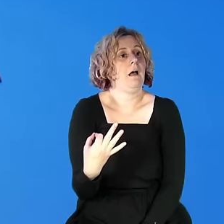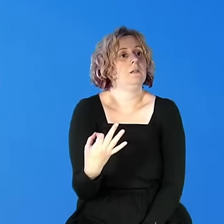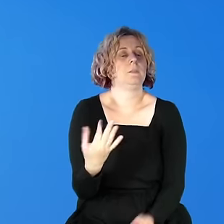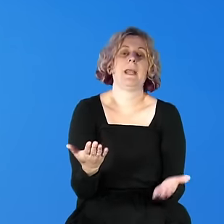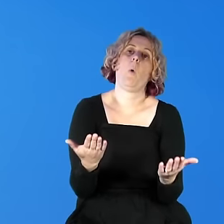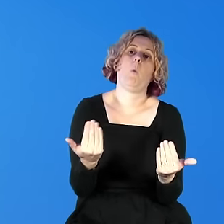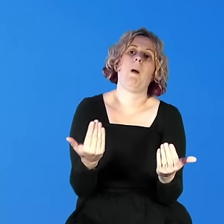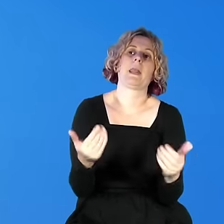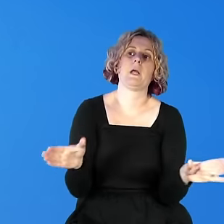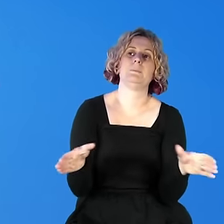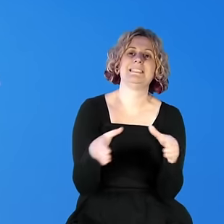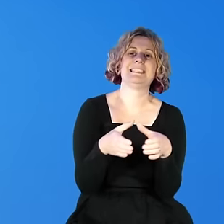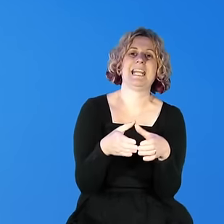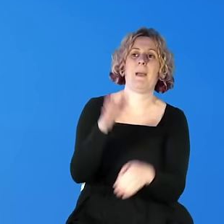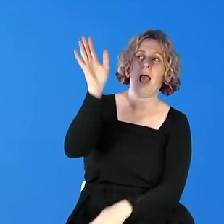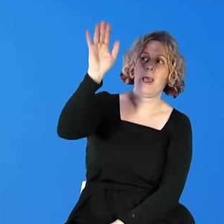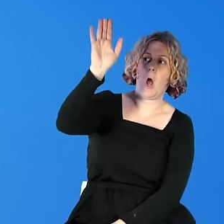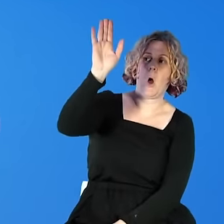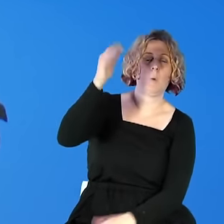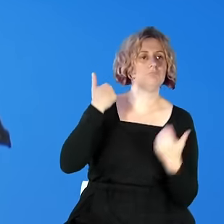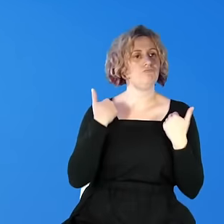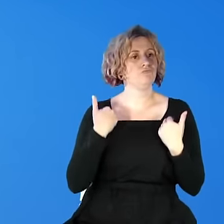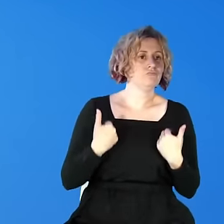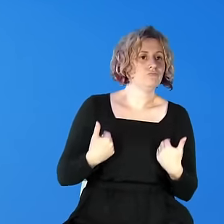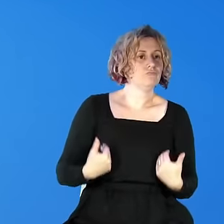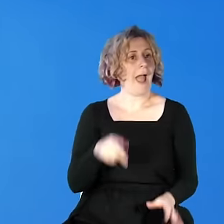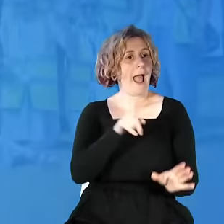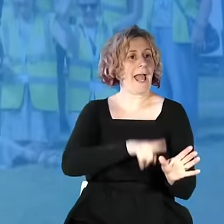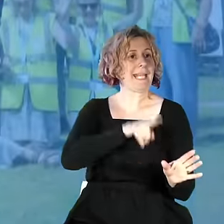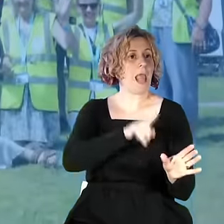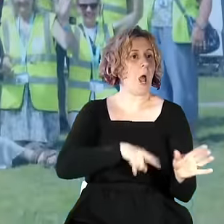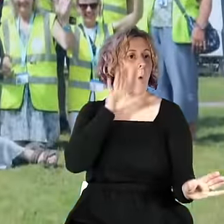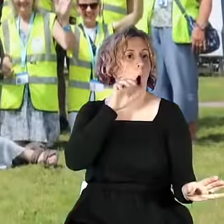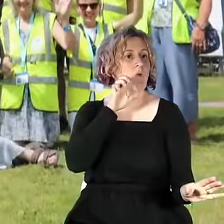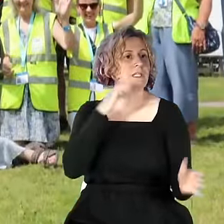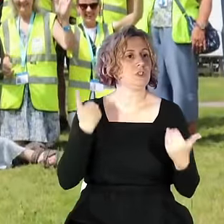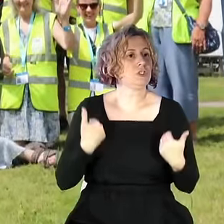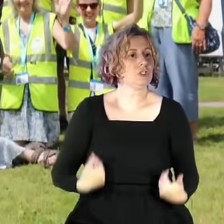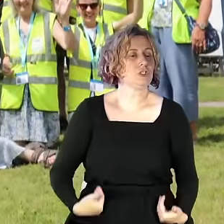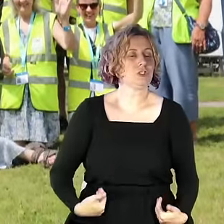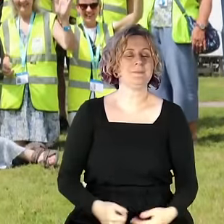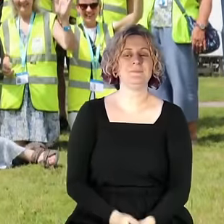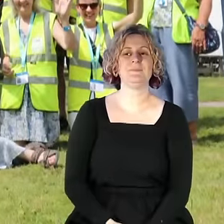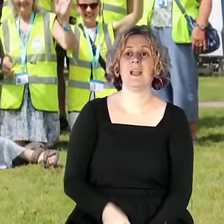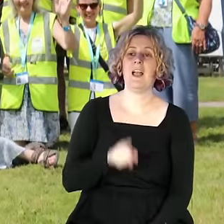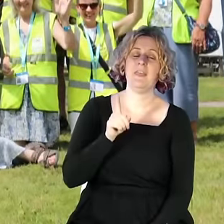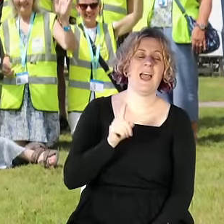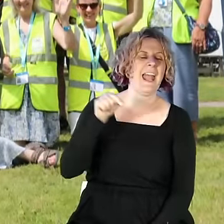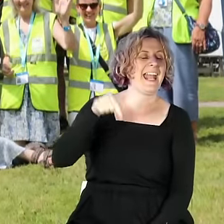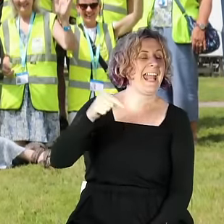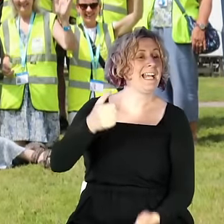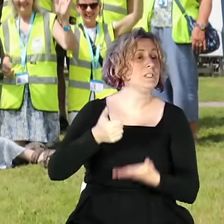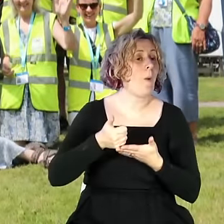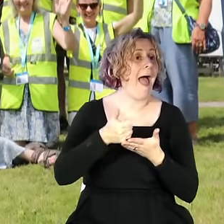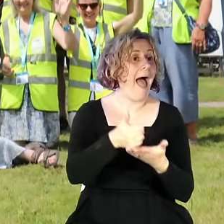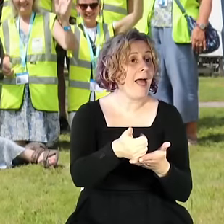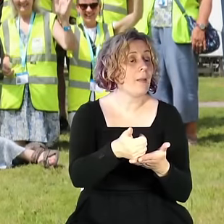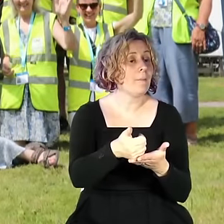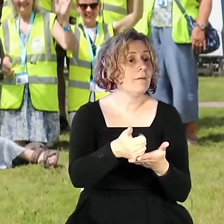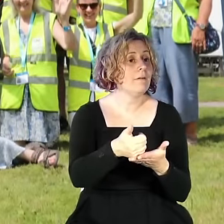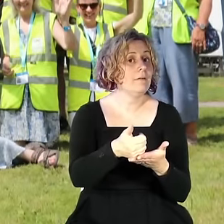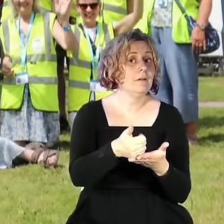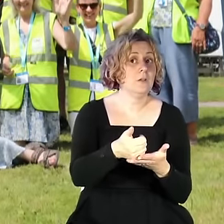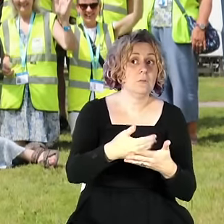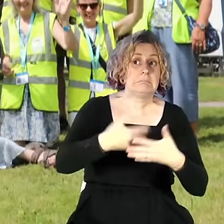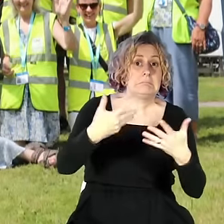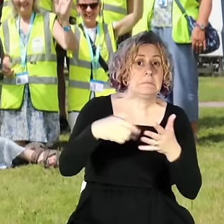Give us a wave if you're on the welcome team. These are the guys in the high-vis jackets around you, and they're here to help and point you in the right direction. So